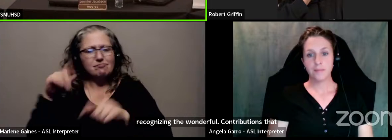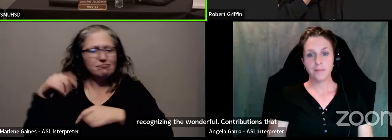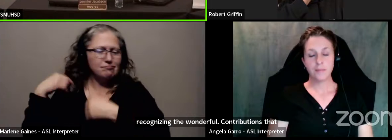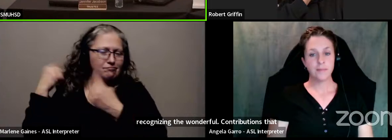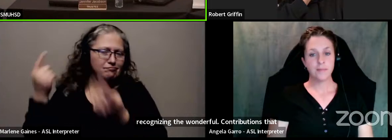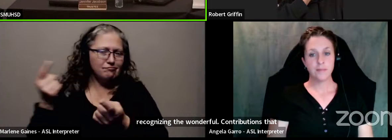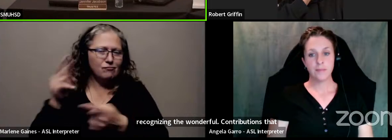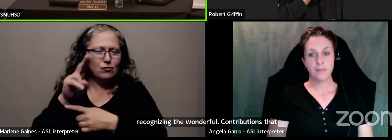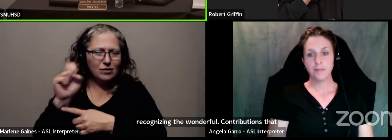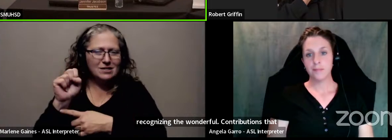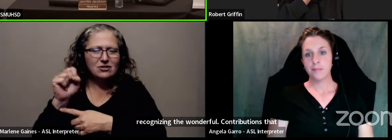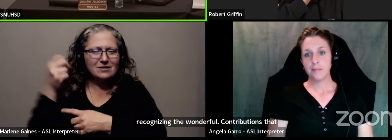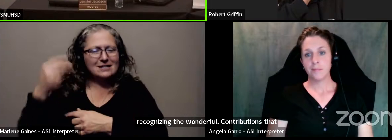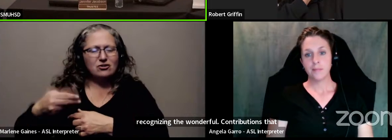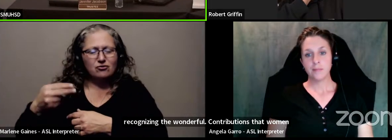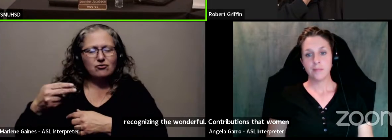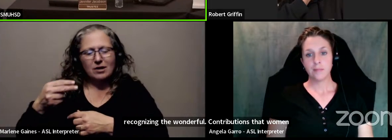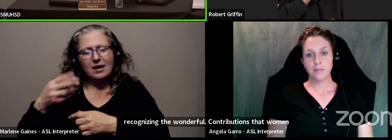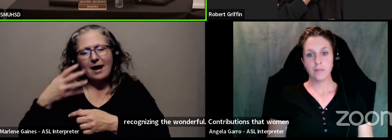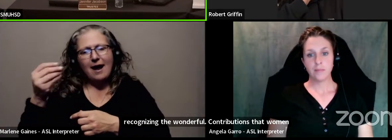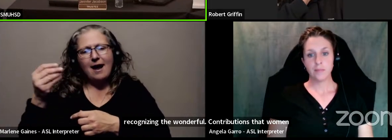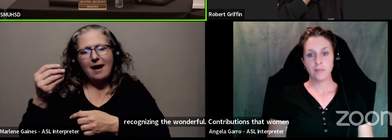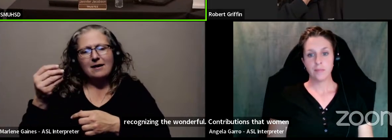our nation's history. And